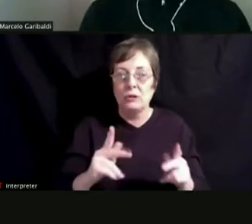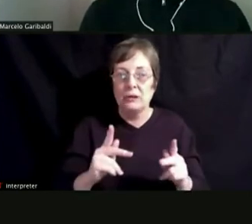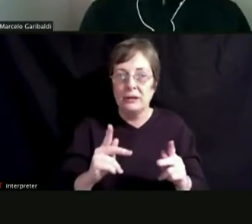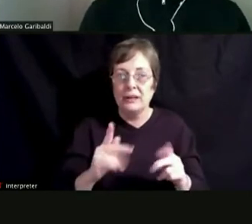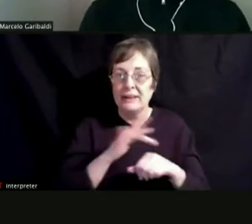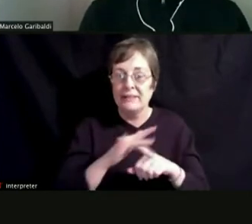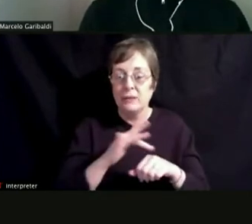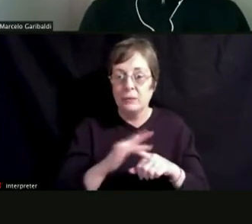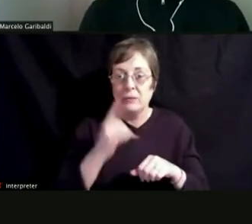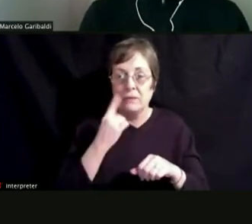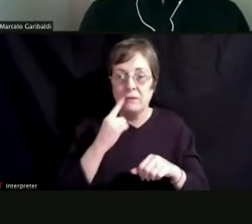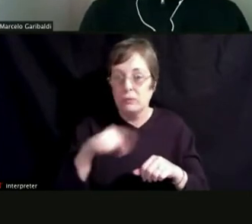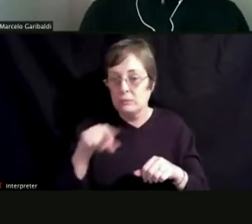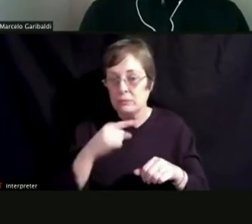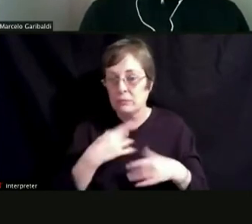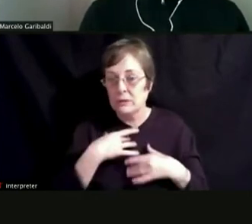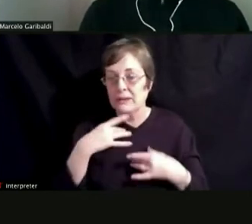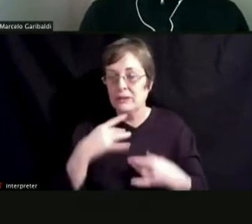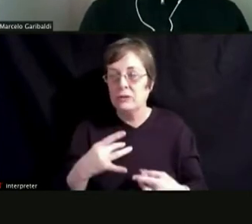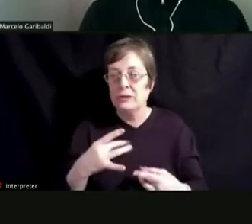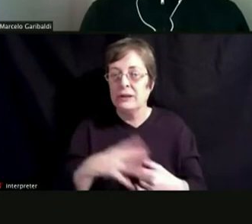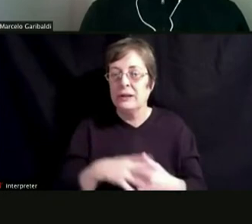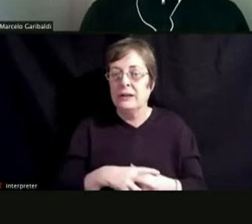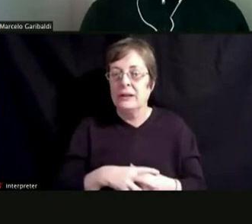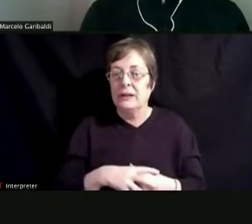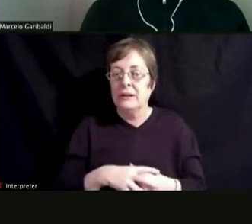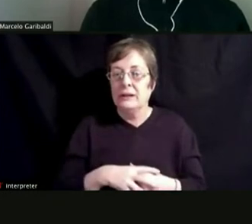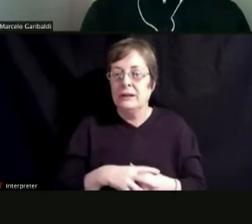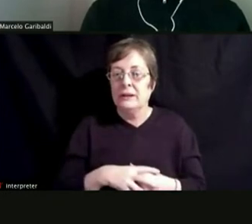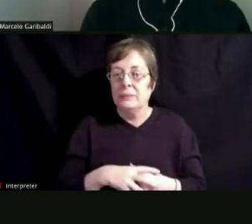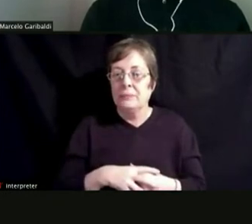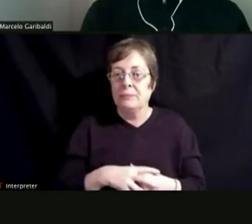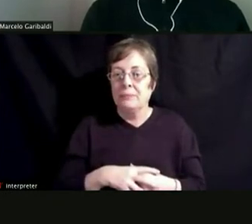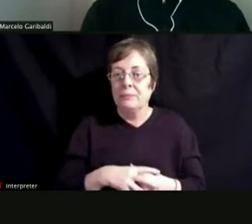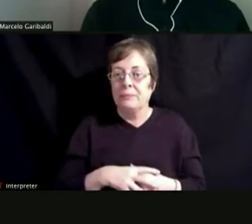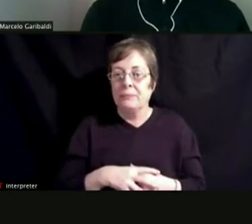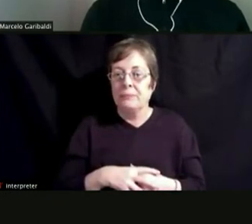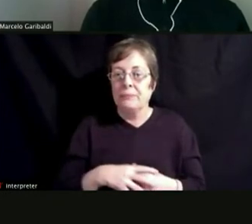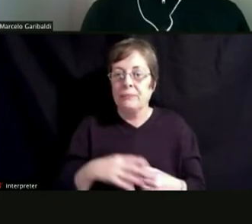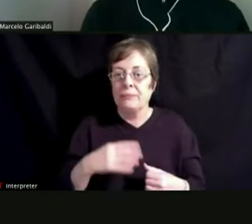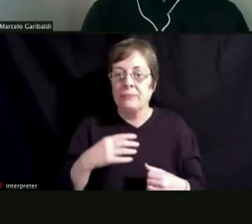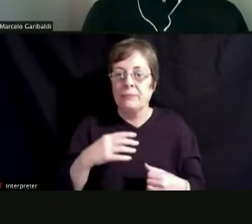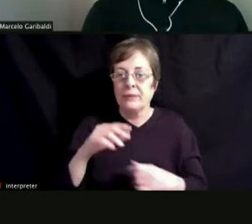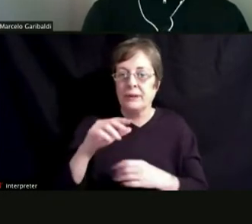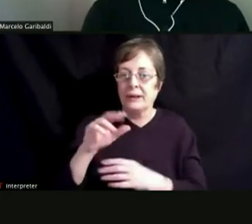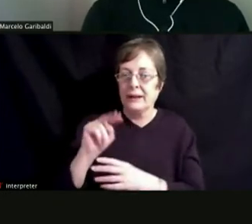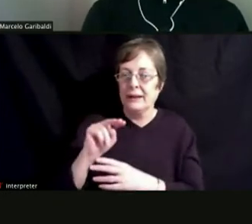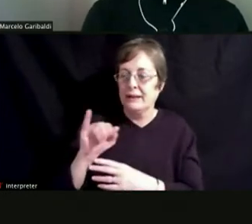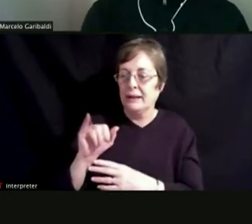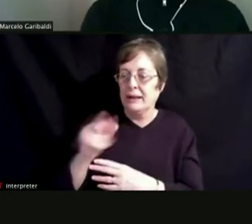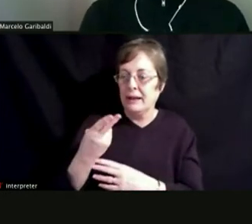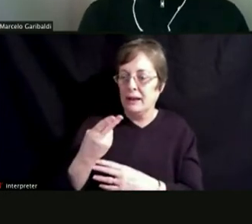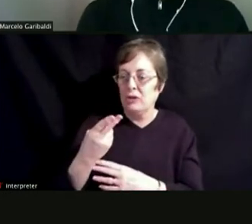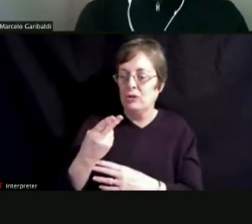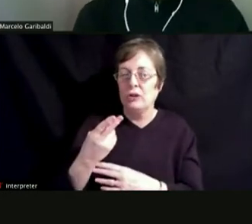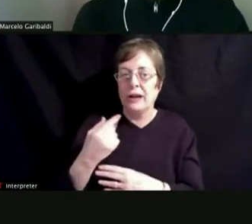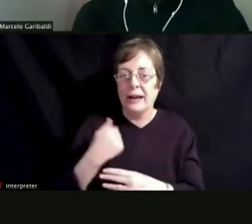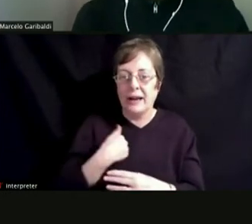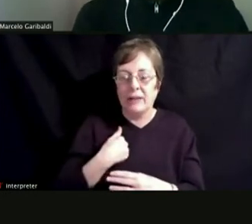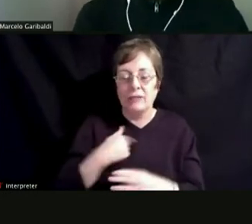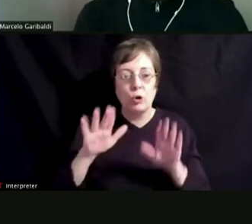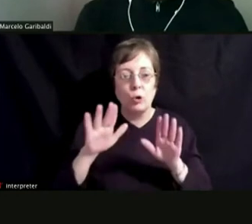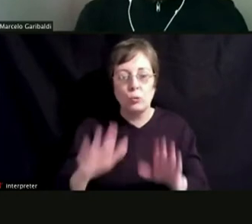who is interested. We have at NIH a very robust summer student program. And I know that the